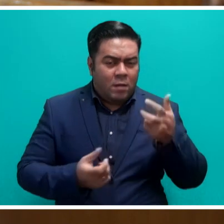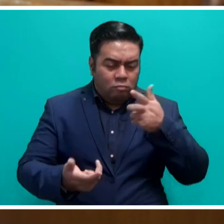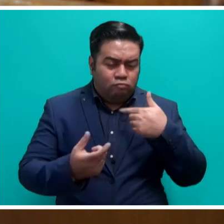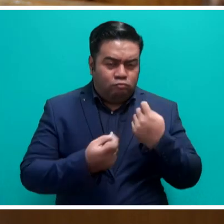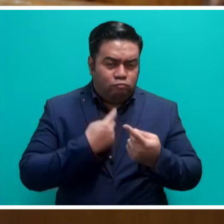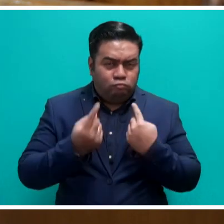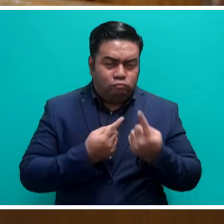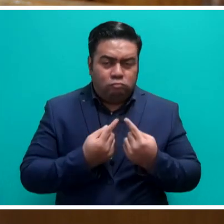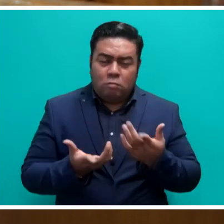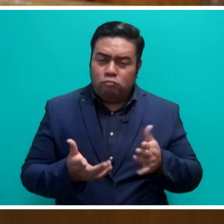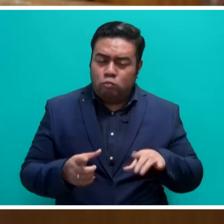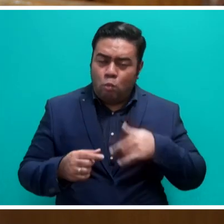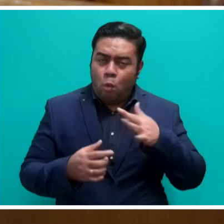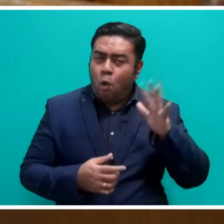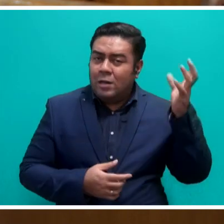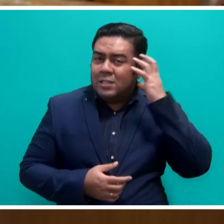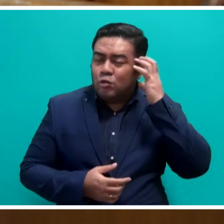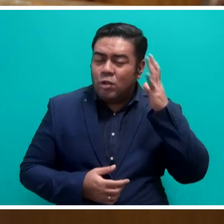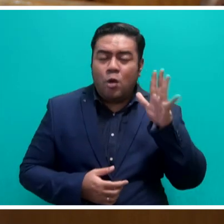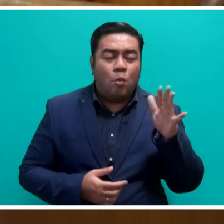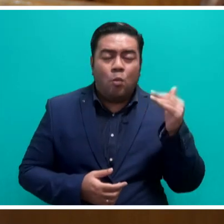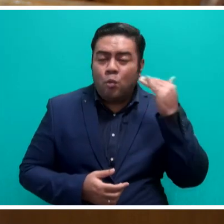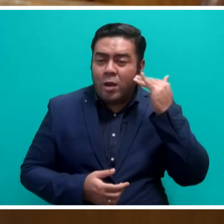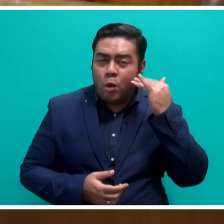or listening to the radios or wireless app.